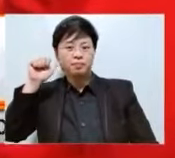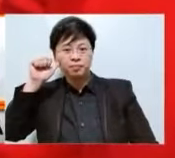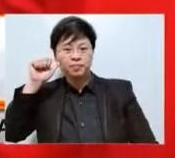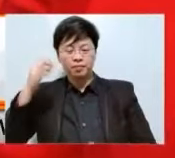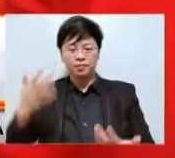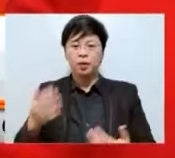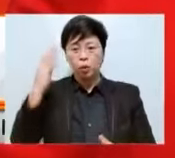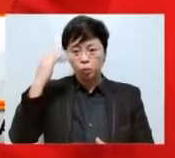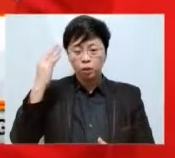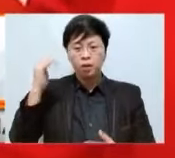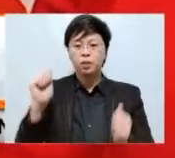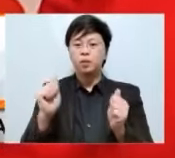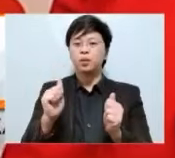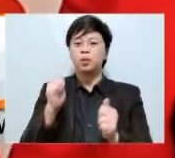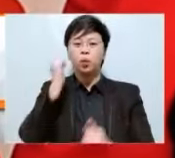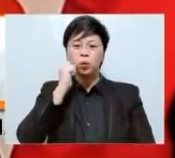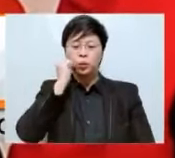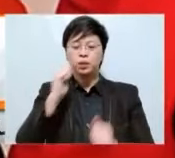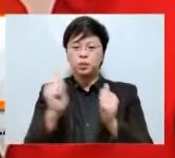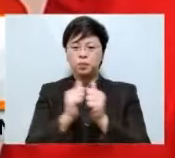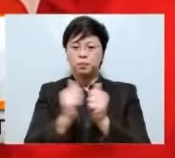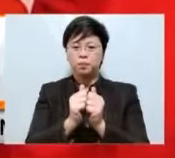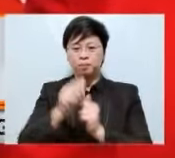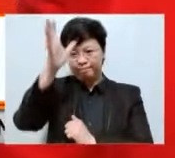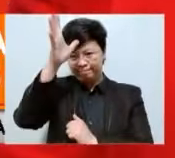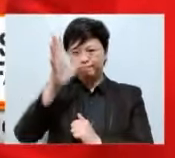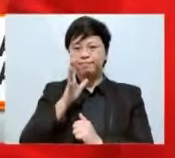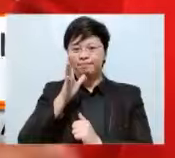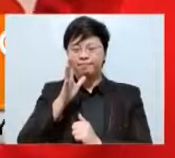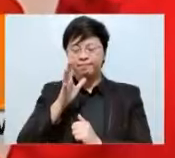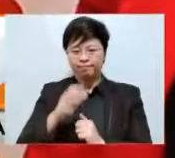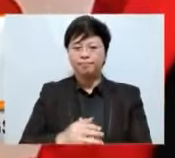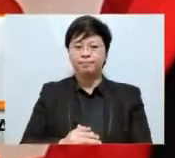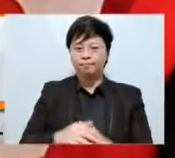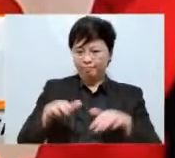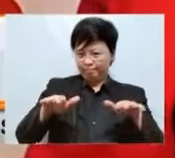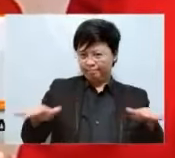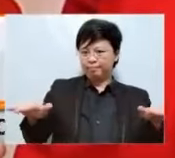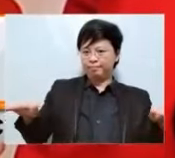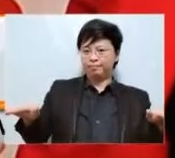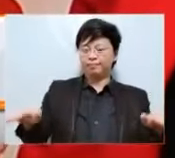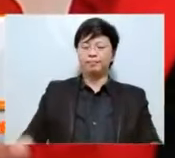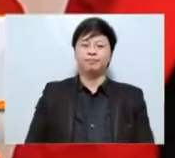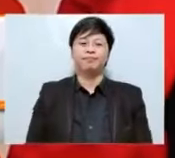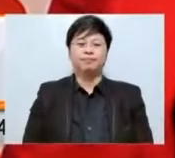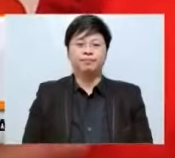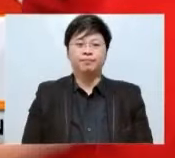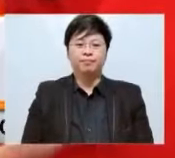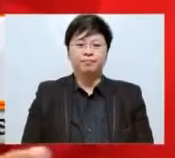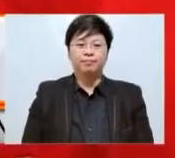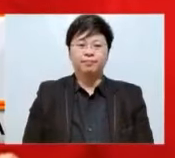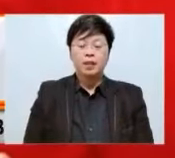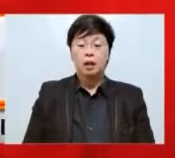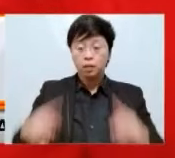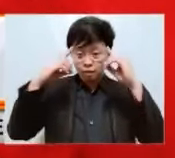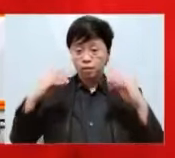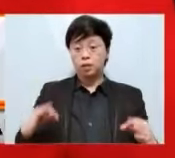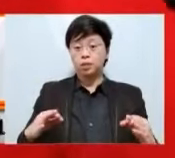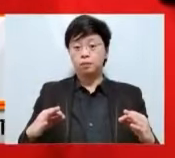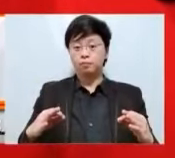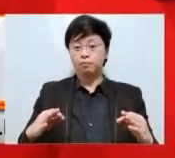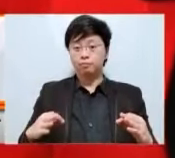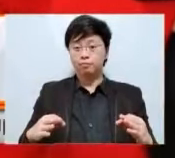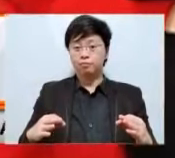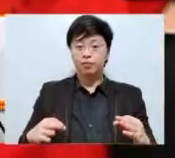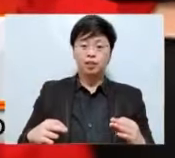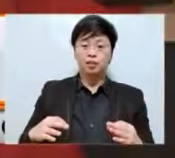up to now. So, ganun lang yun, but really, it's really their call. Kung anong gagawin nila sa buhay nila ngayon. Feeling